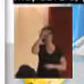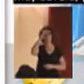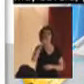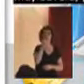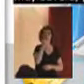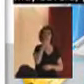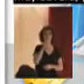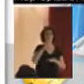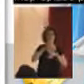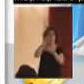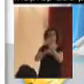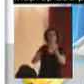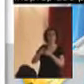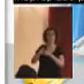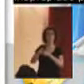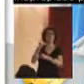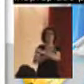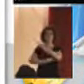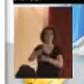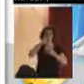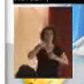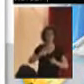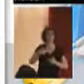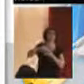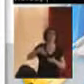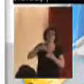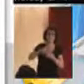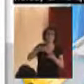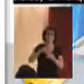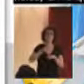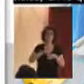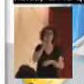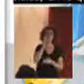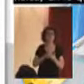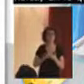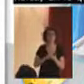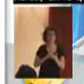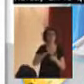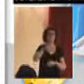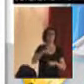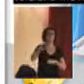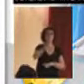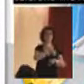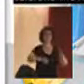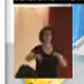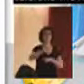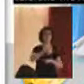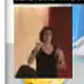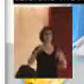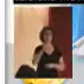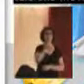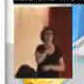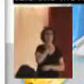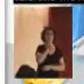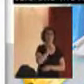that 2.8 million people have difficulties in basic activities of their daily life, including the use of the